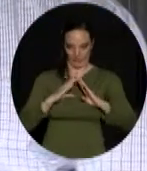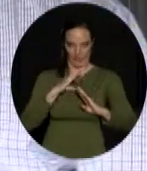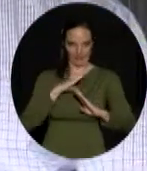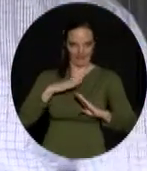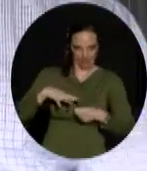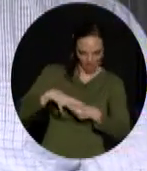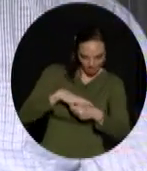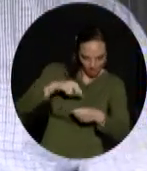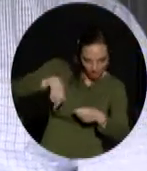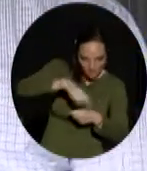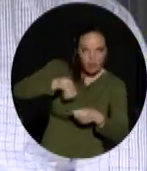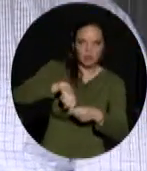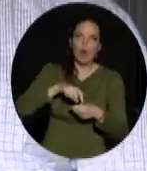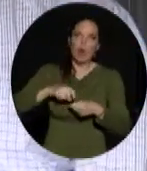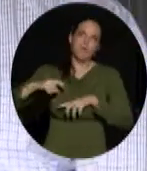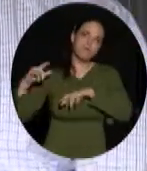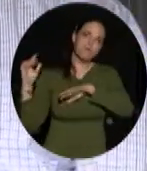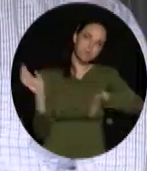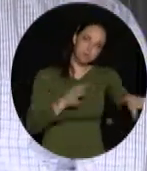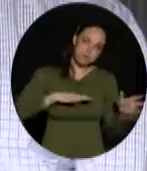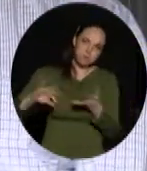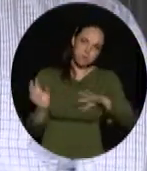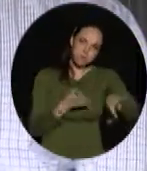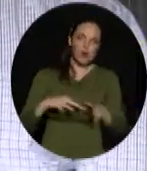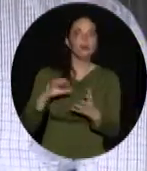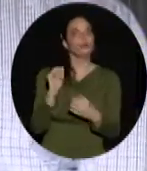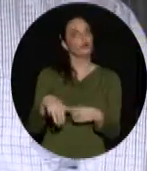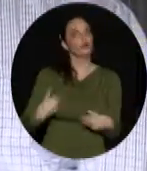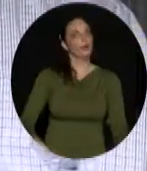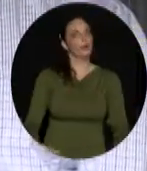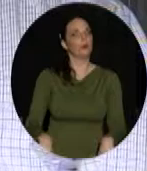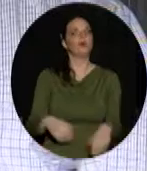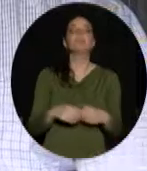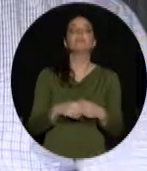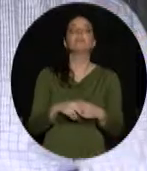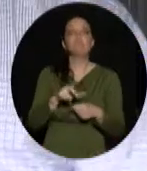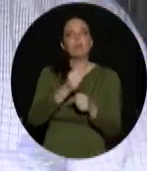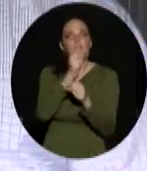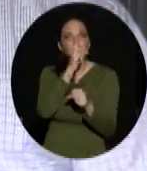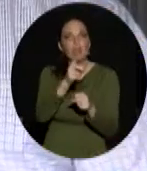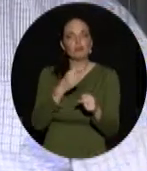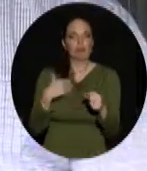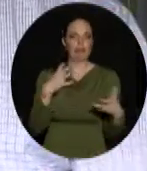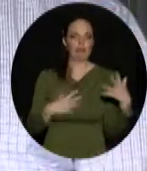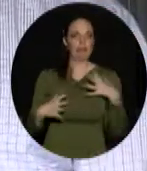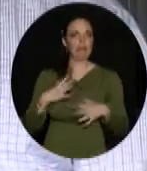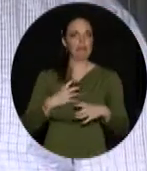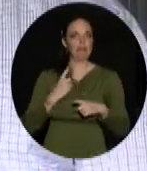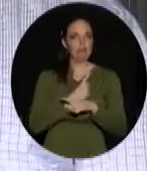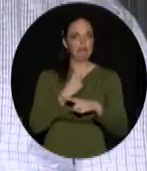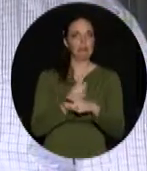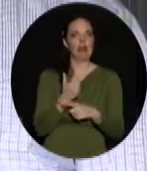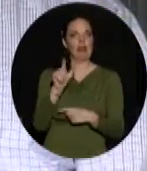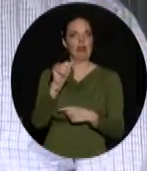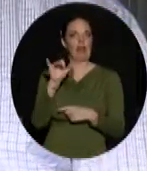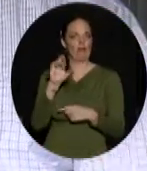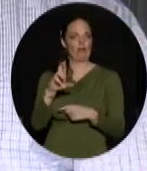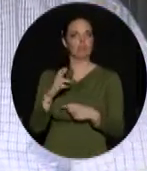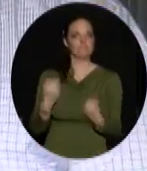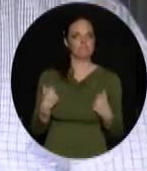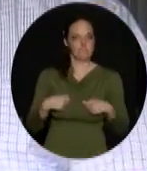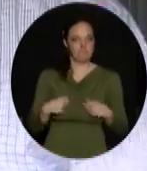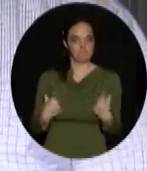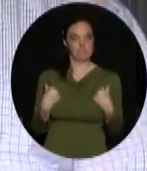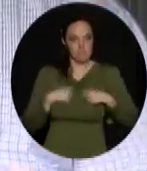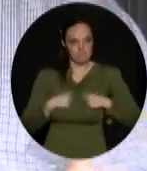around downtown Cleveland a lot, there's a lot of wind and a lot of things like that to deal with. Making sure that you're dressed in layers. We always advise people, it's much